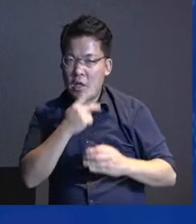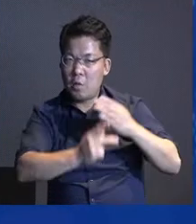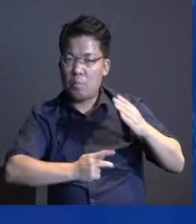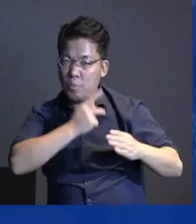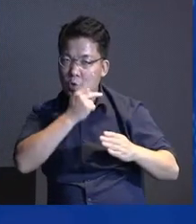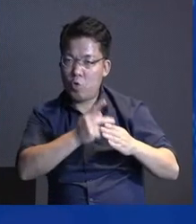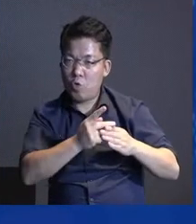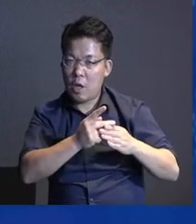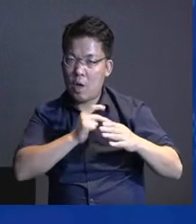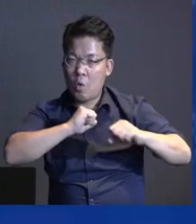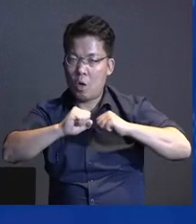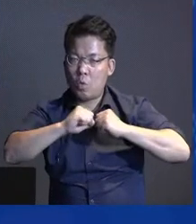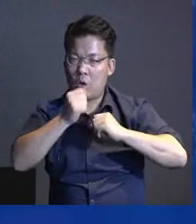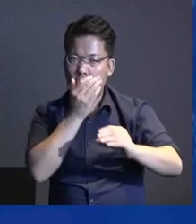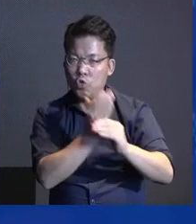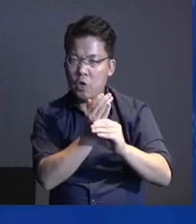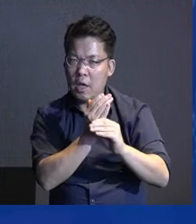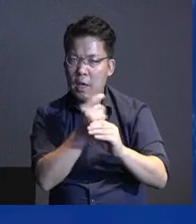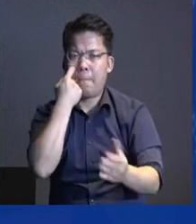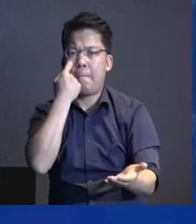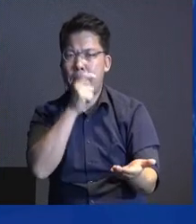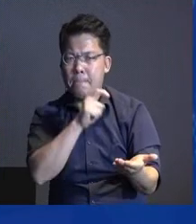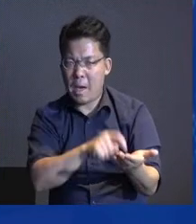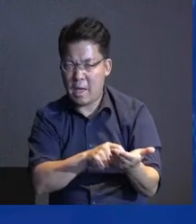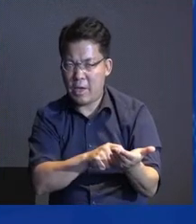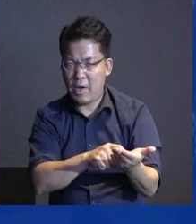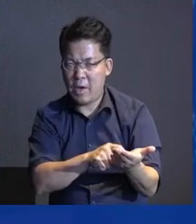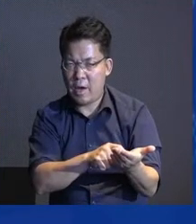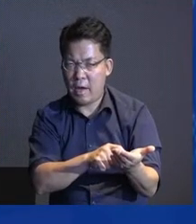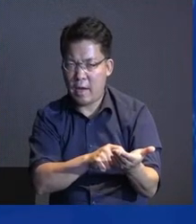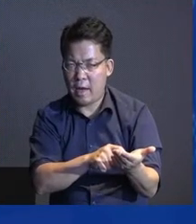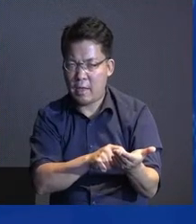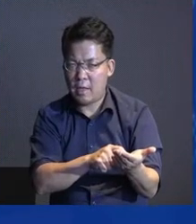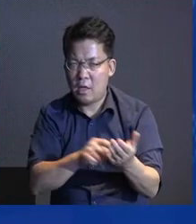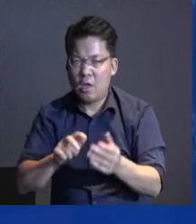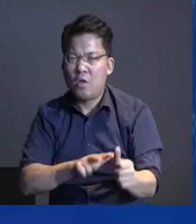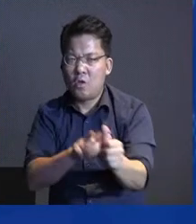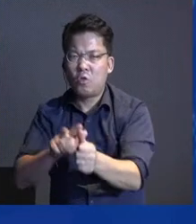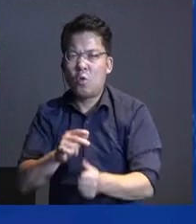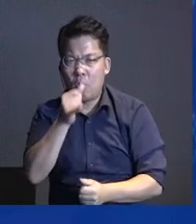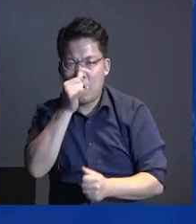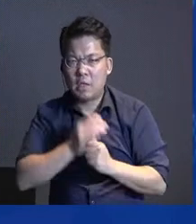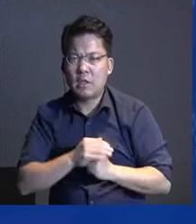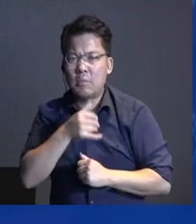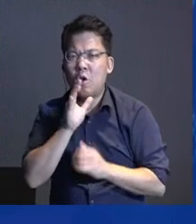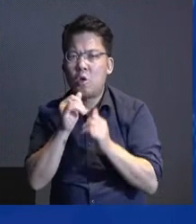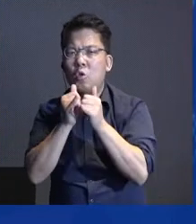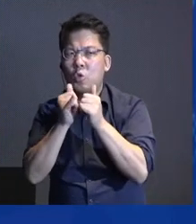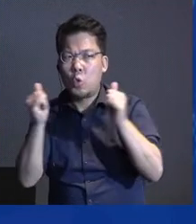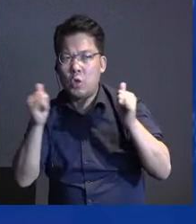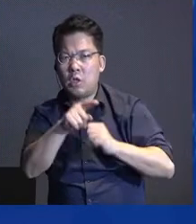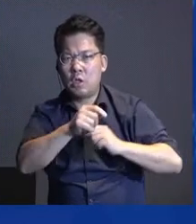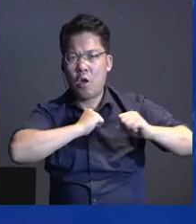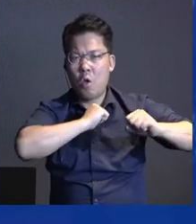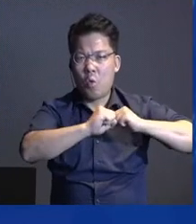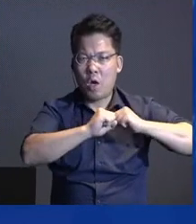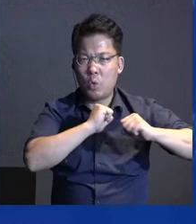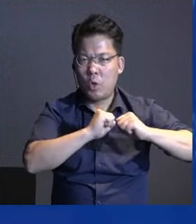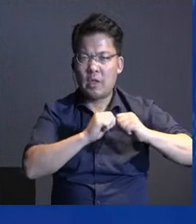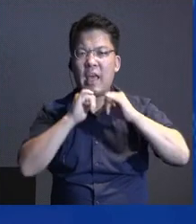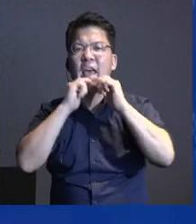awareness for their own issues. We have brought here an example from our colleagues